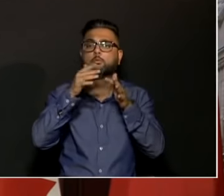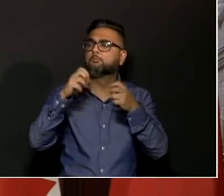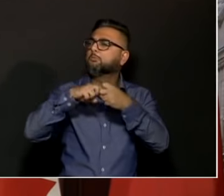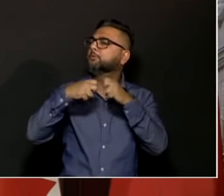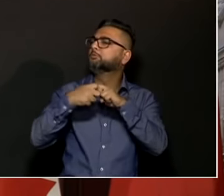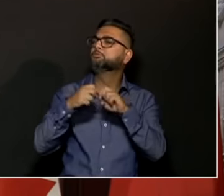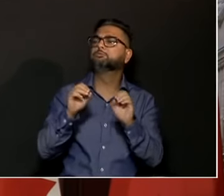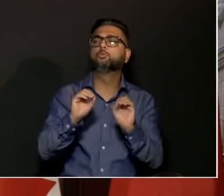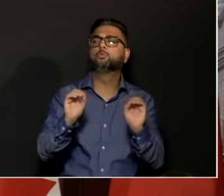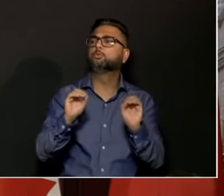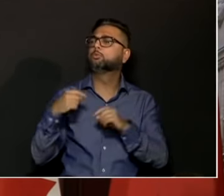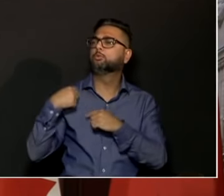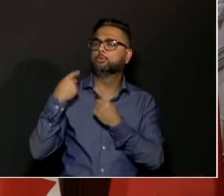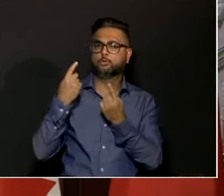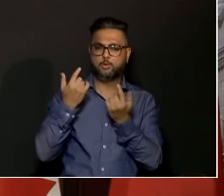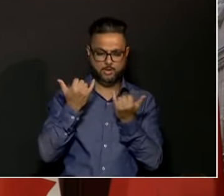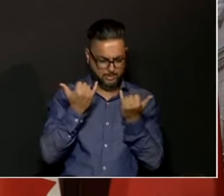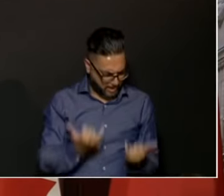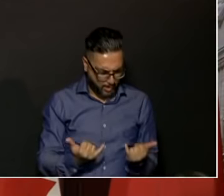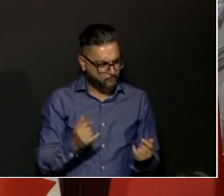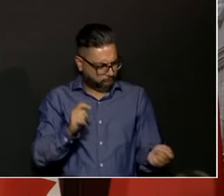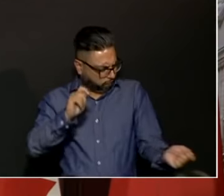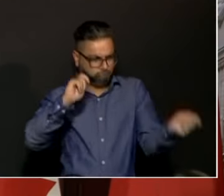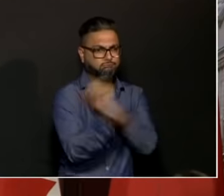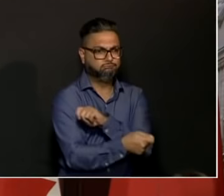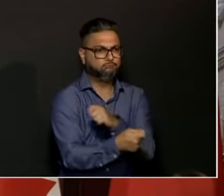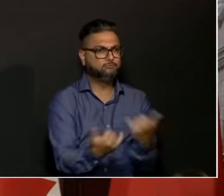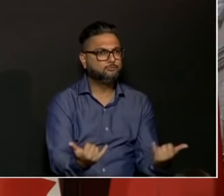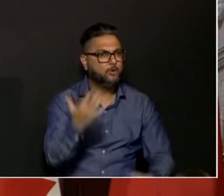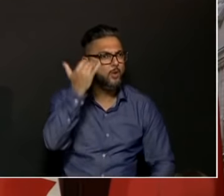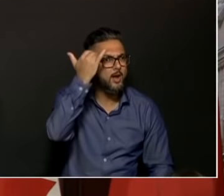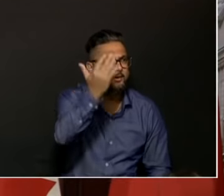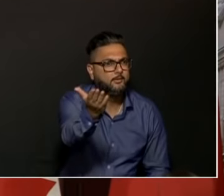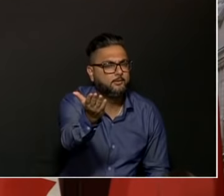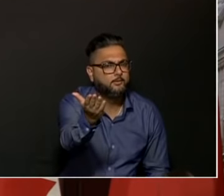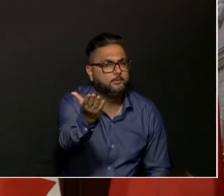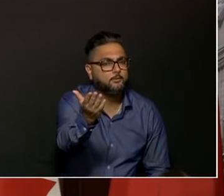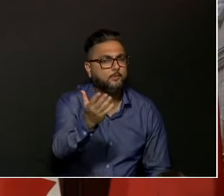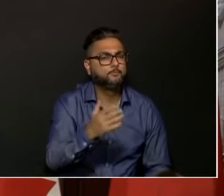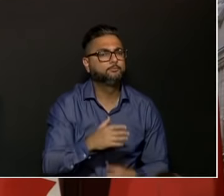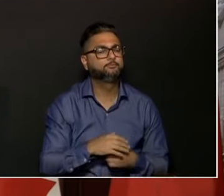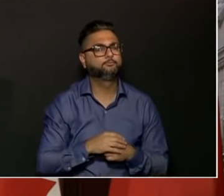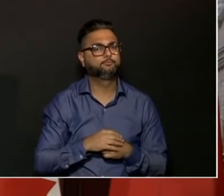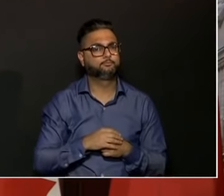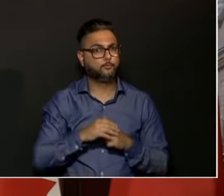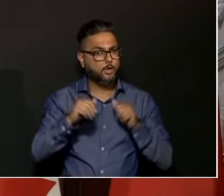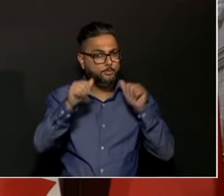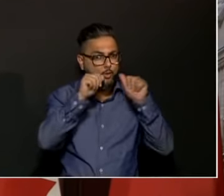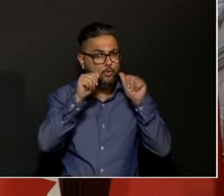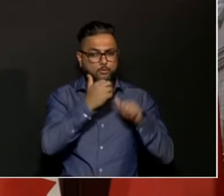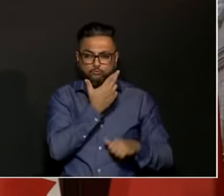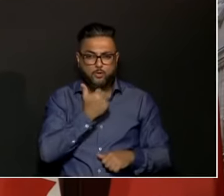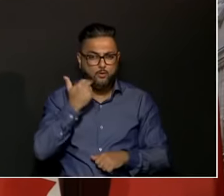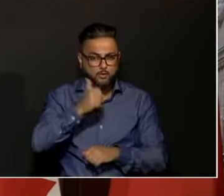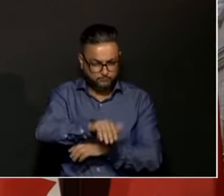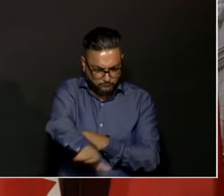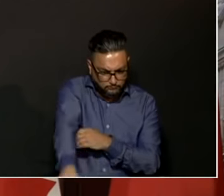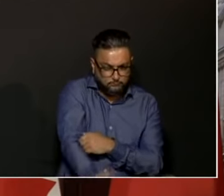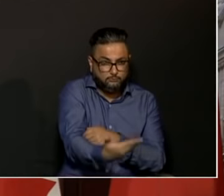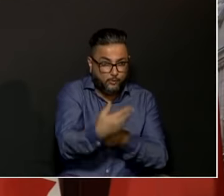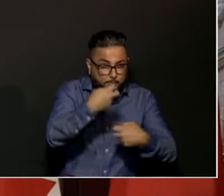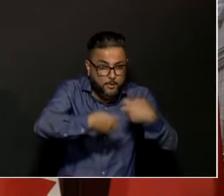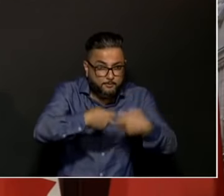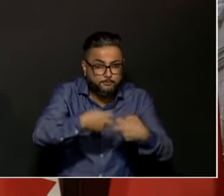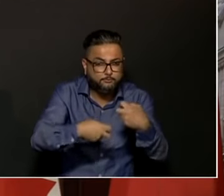out what changed. When did bars and restaurants and these hours become an issue, and what specifically was the problem